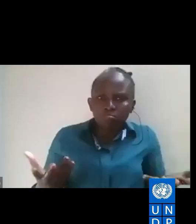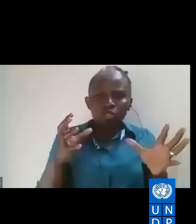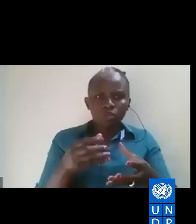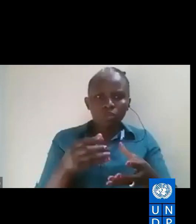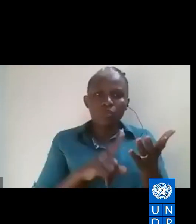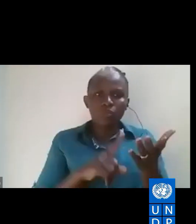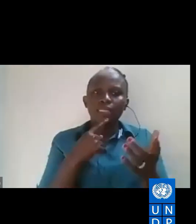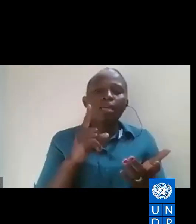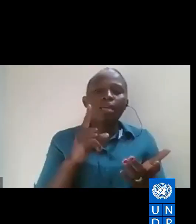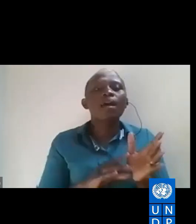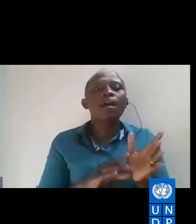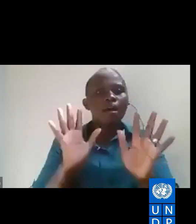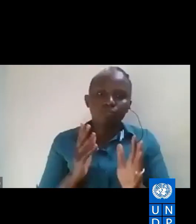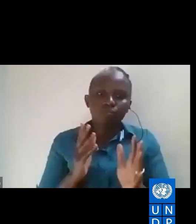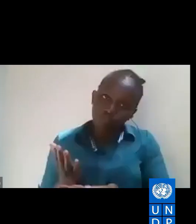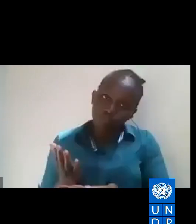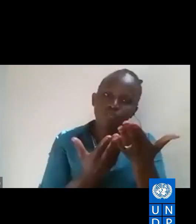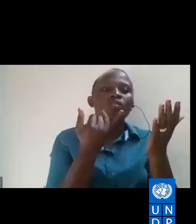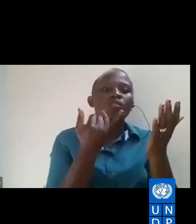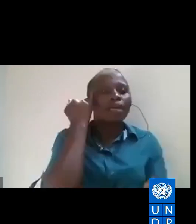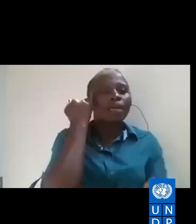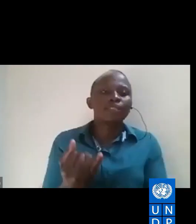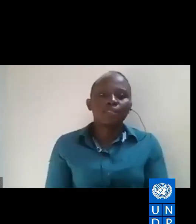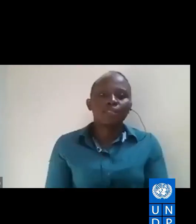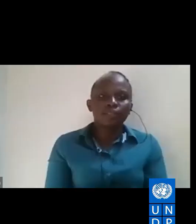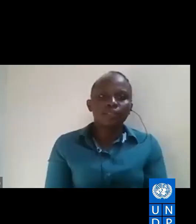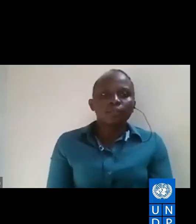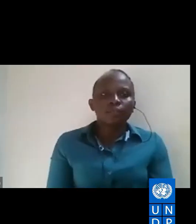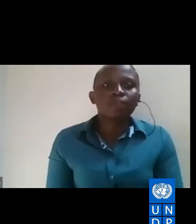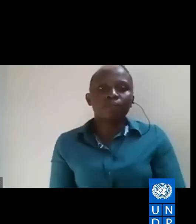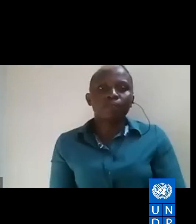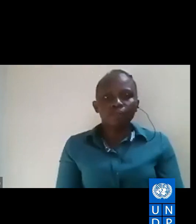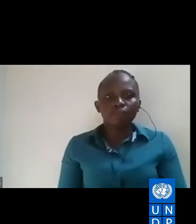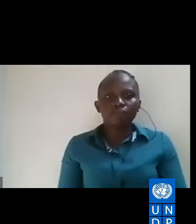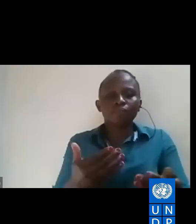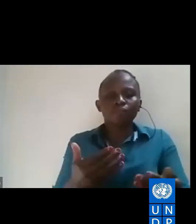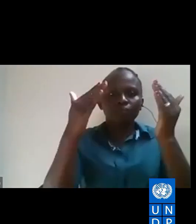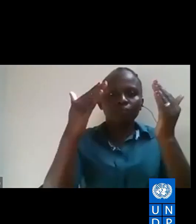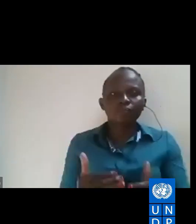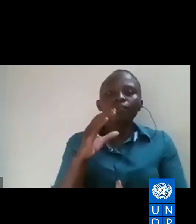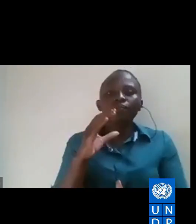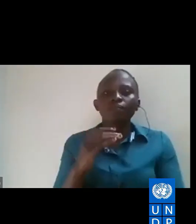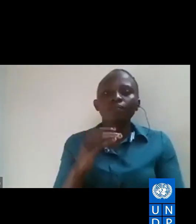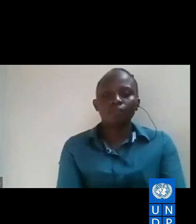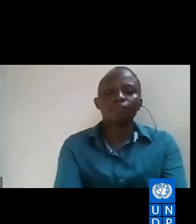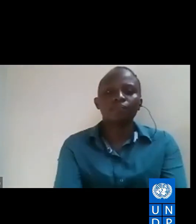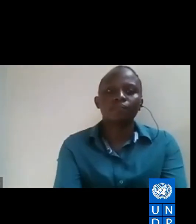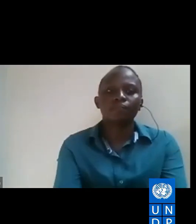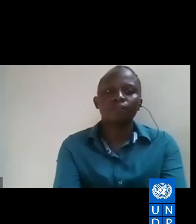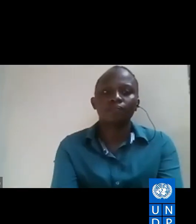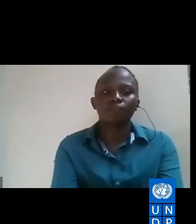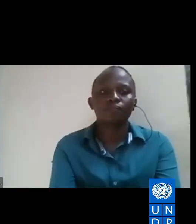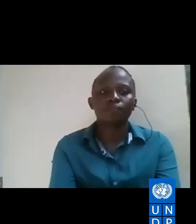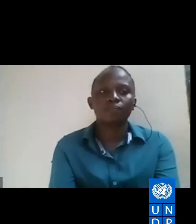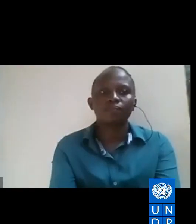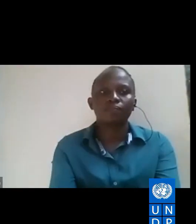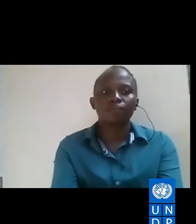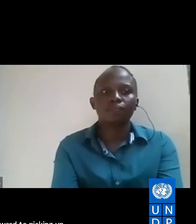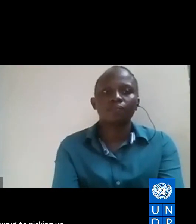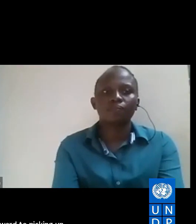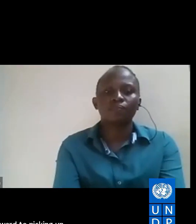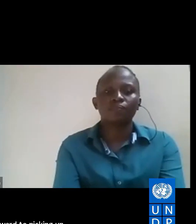The next question is Kakai Diana. Thank you so much, Pana, for that encouragement. We look forward to taking up the entrepreneurship space.